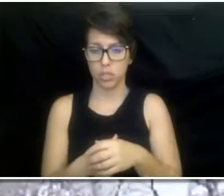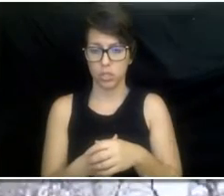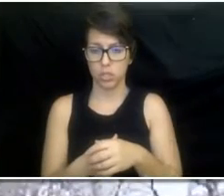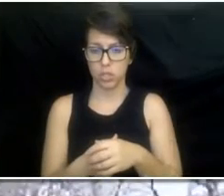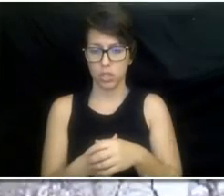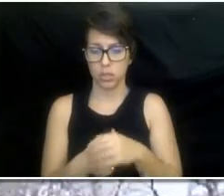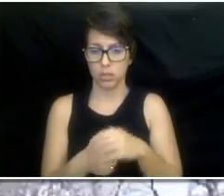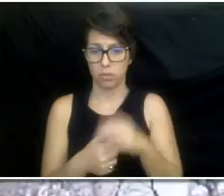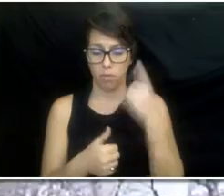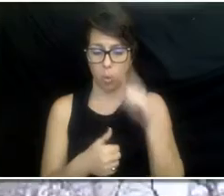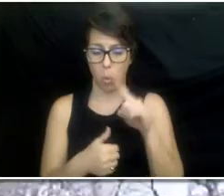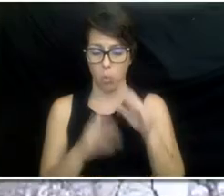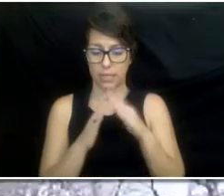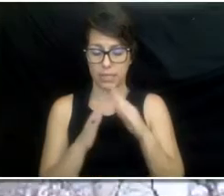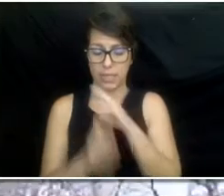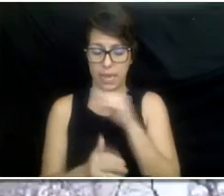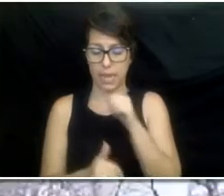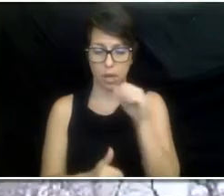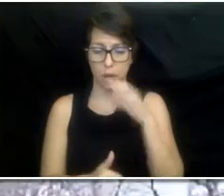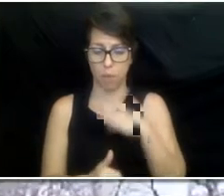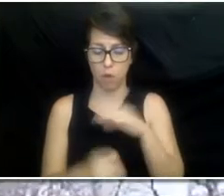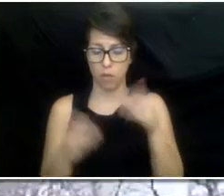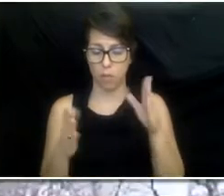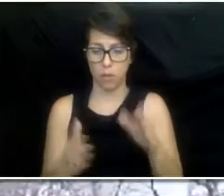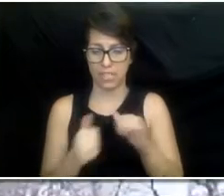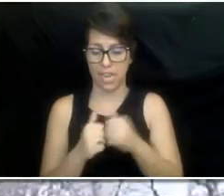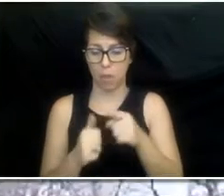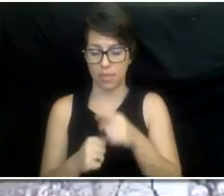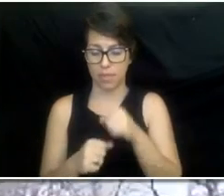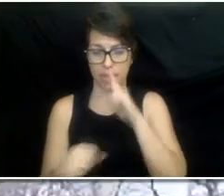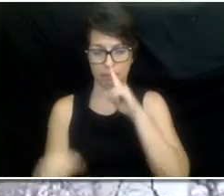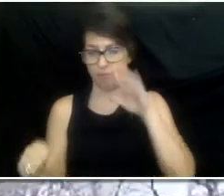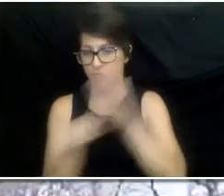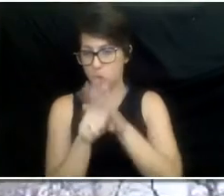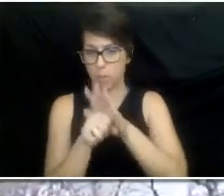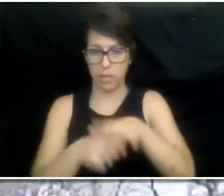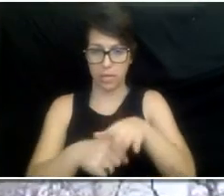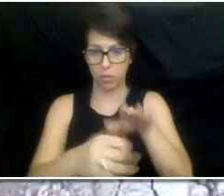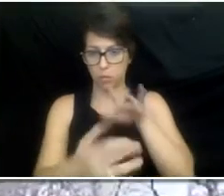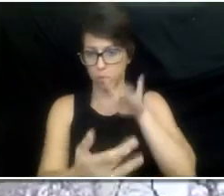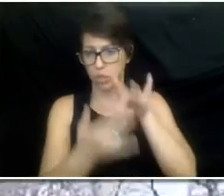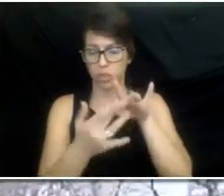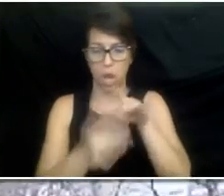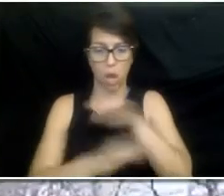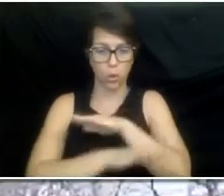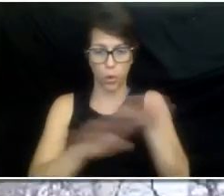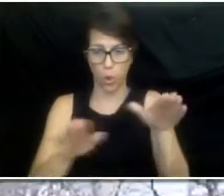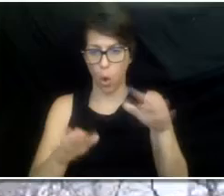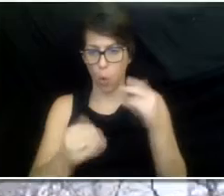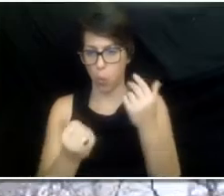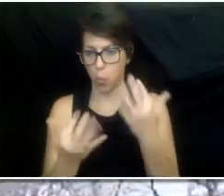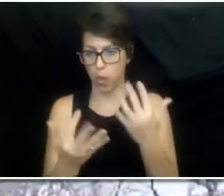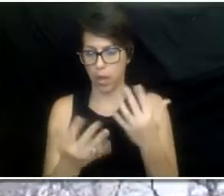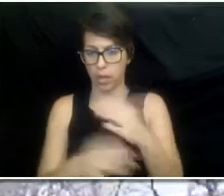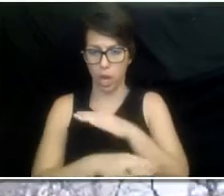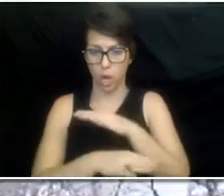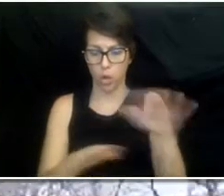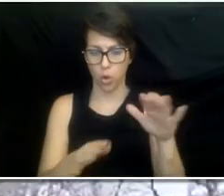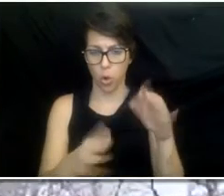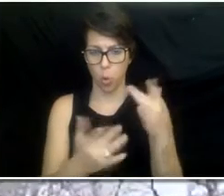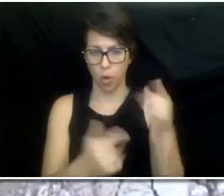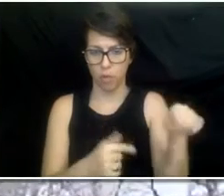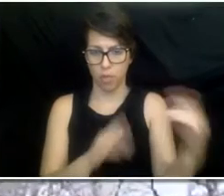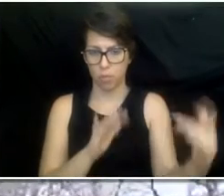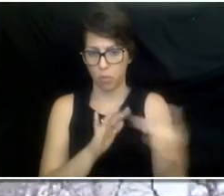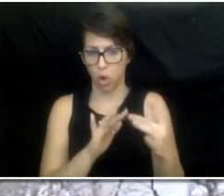safety issues every single day they negotiate safety issues with their abusers every single day they let